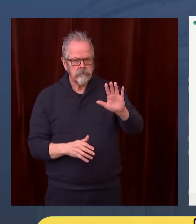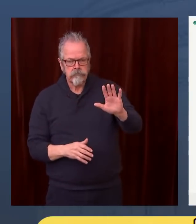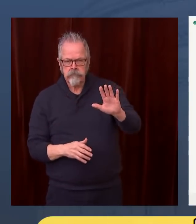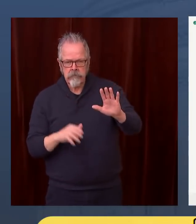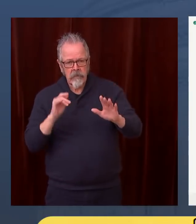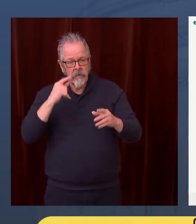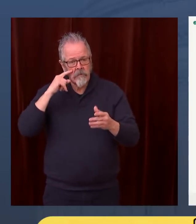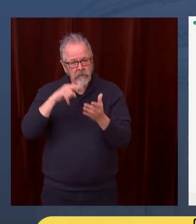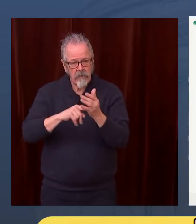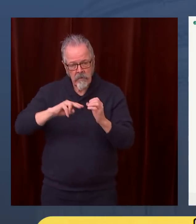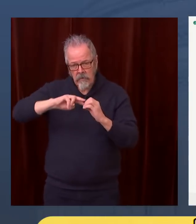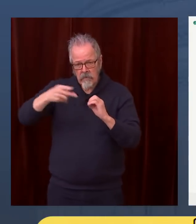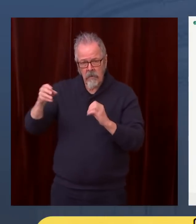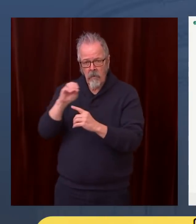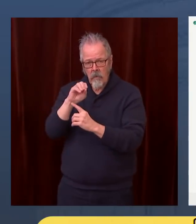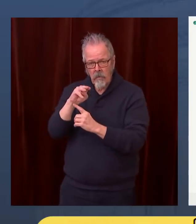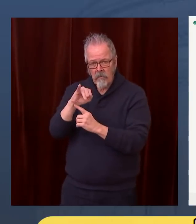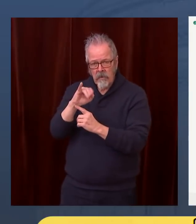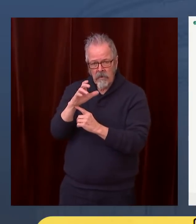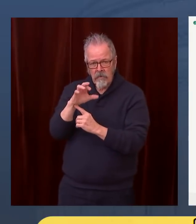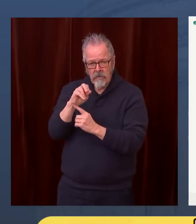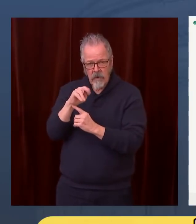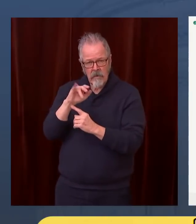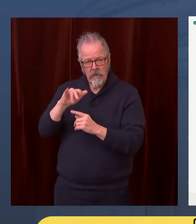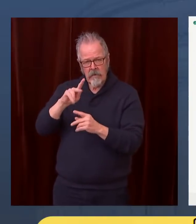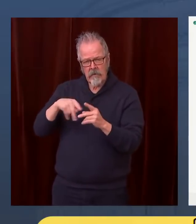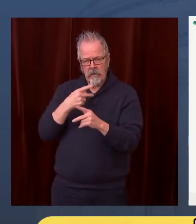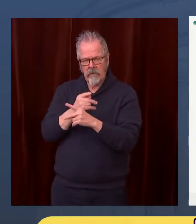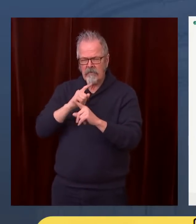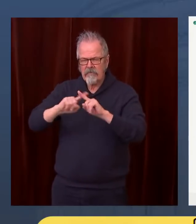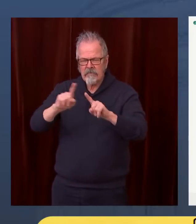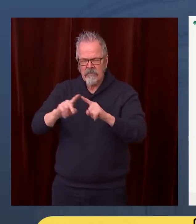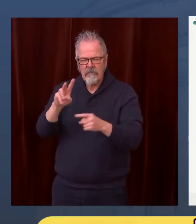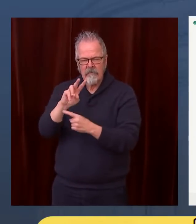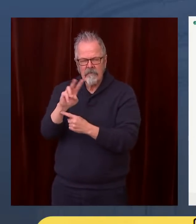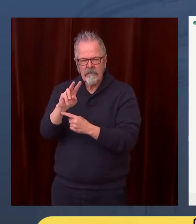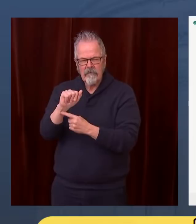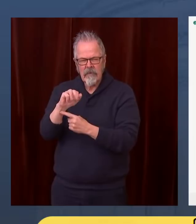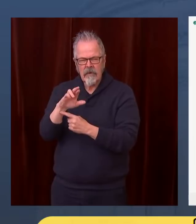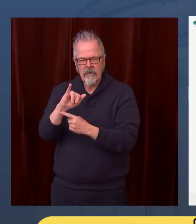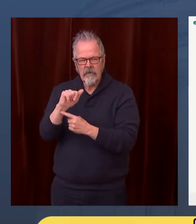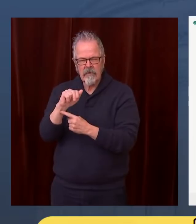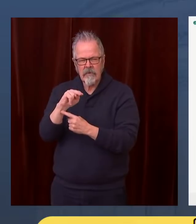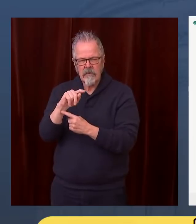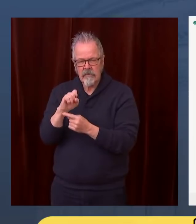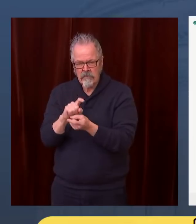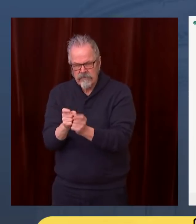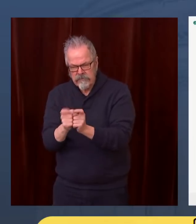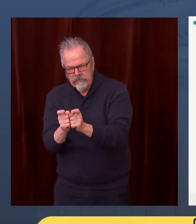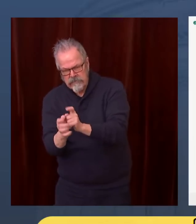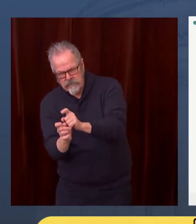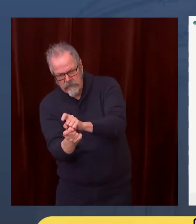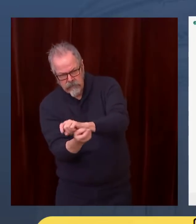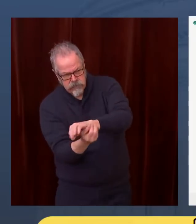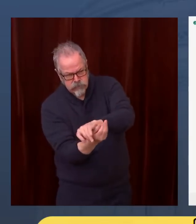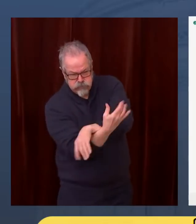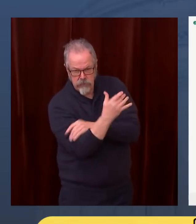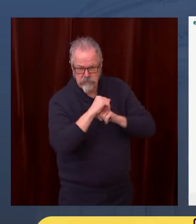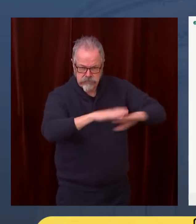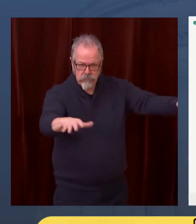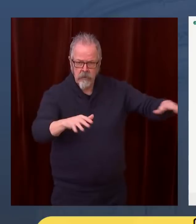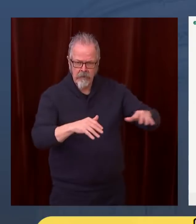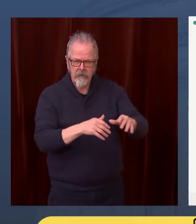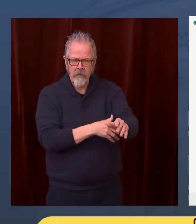that biodetection, that enhanced surveillance, including with wastewater or other tools, those are the kinds of tools that